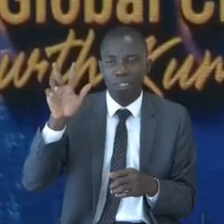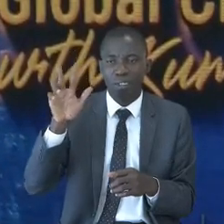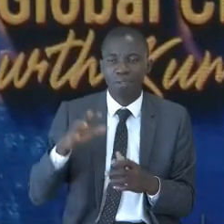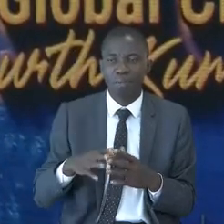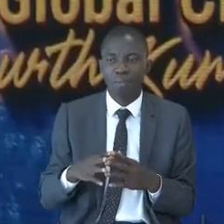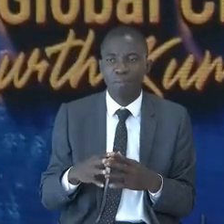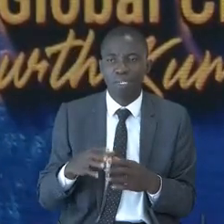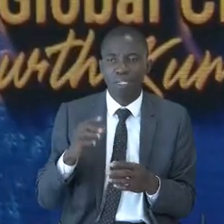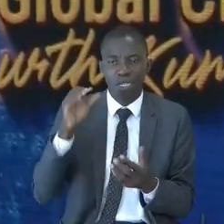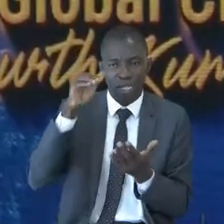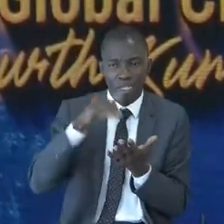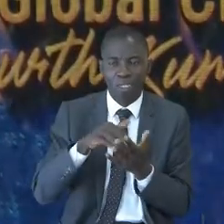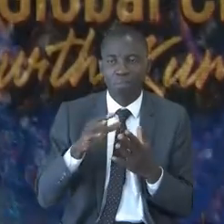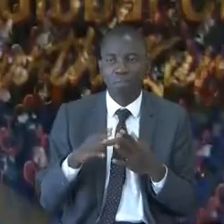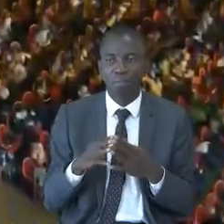I come again.